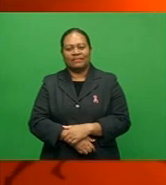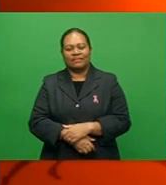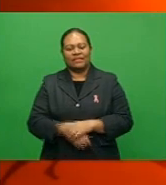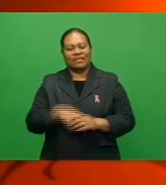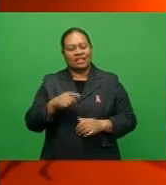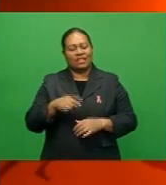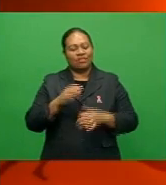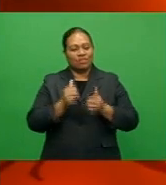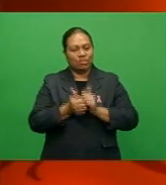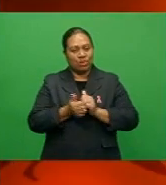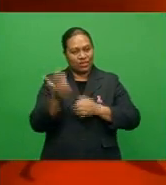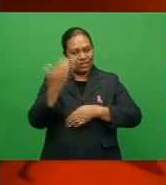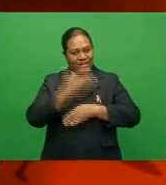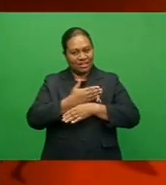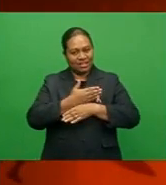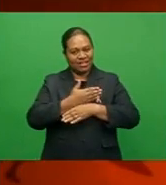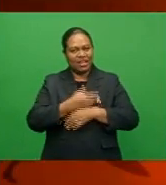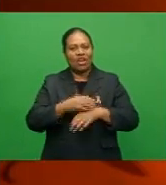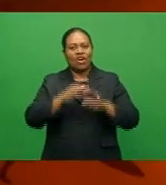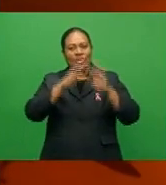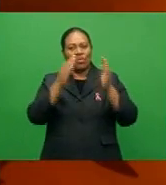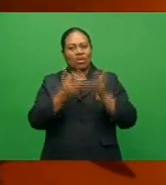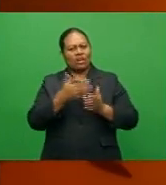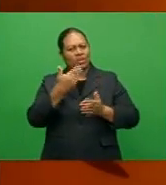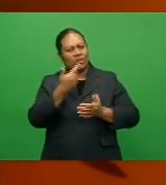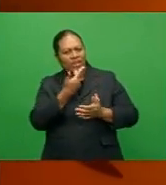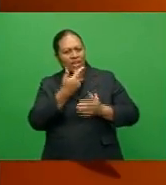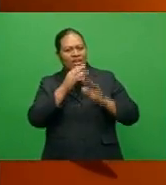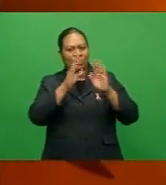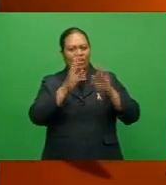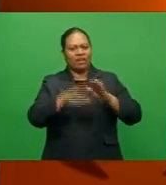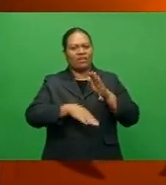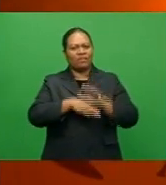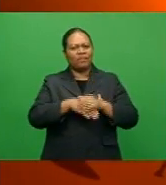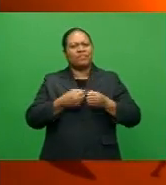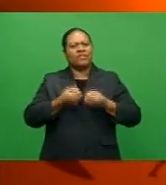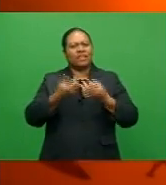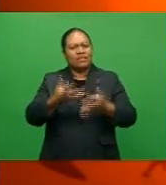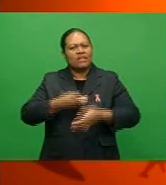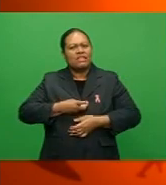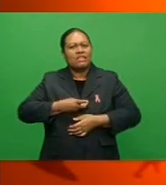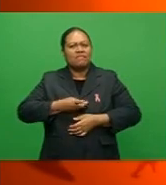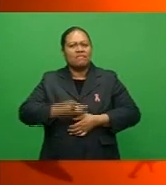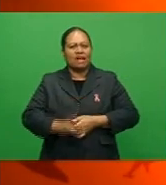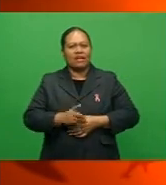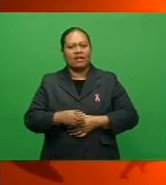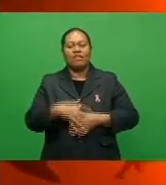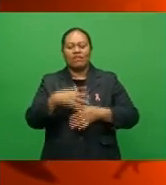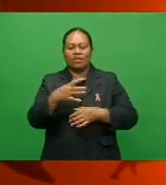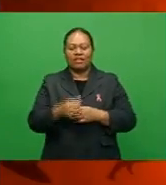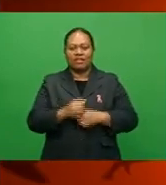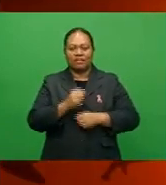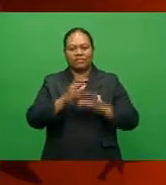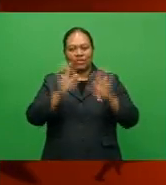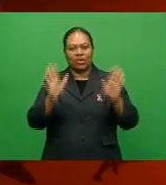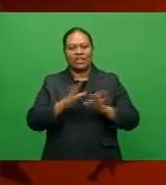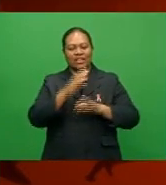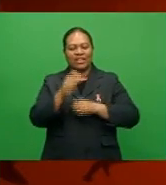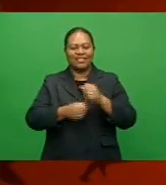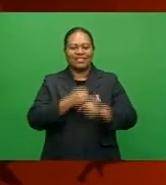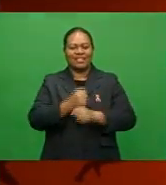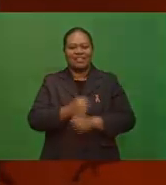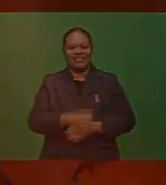That's it from sports tonight. Coming up in the world of the weird and the wonderful, gifts that are in demand for the upcoming holiday season. Details after the